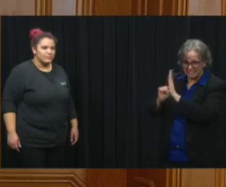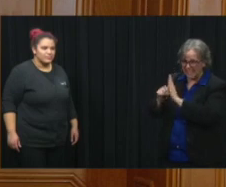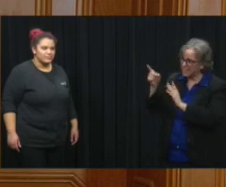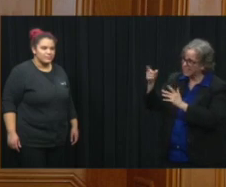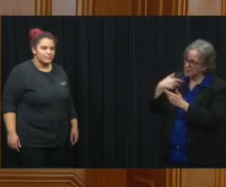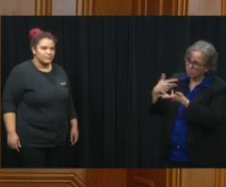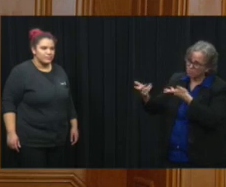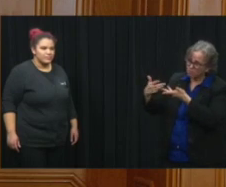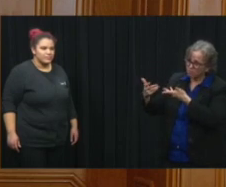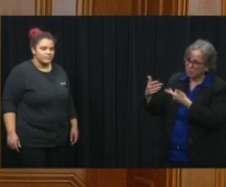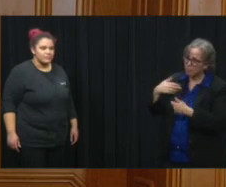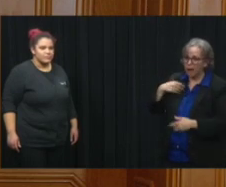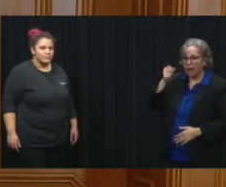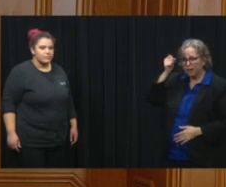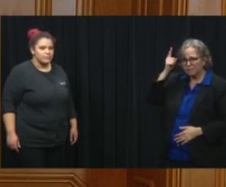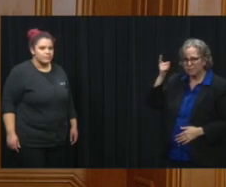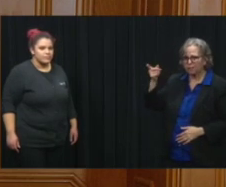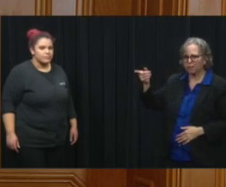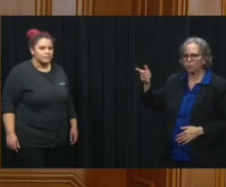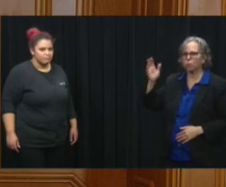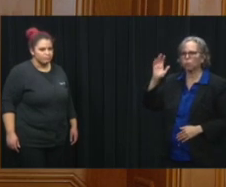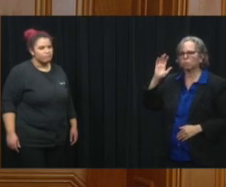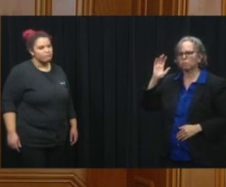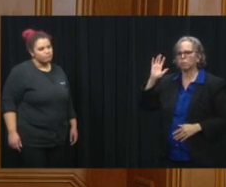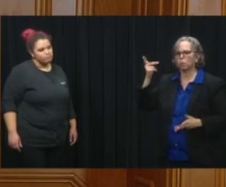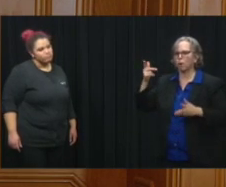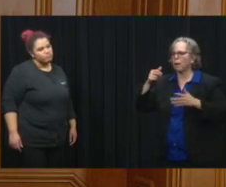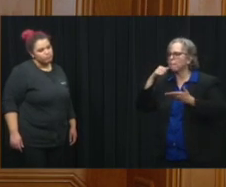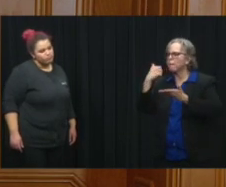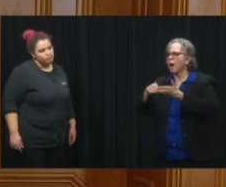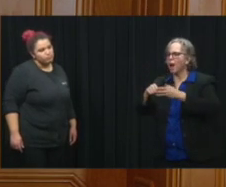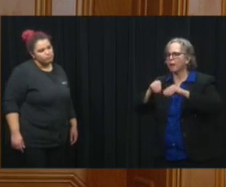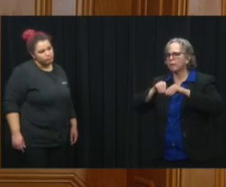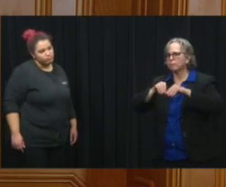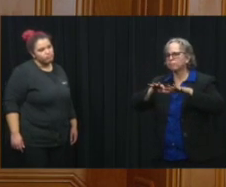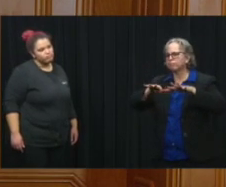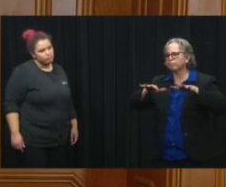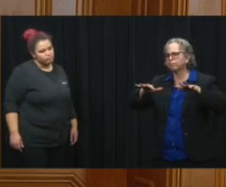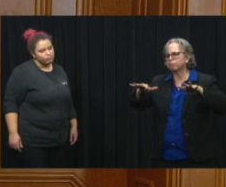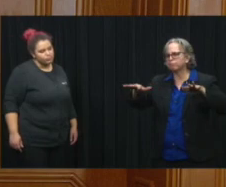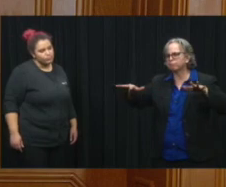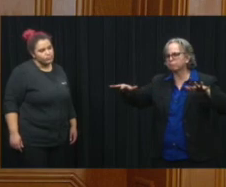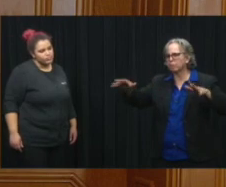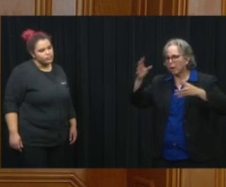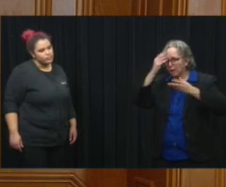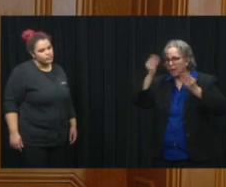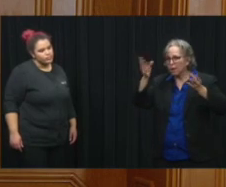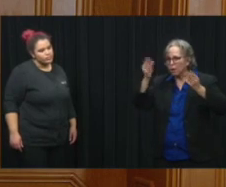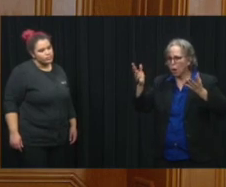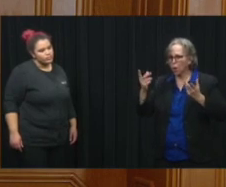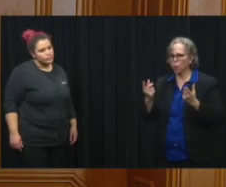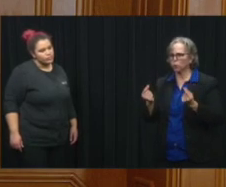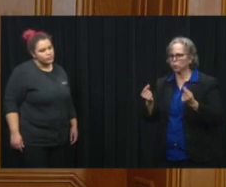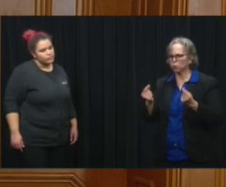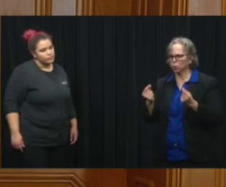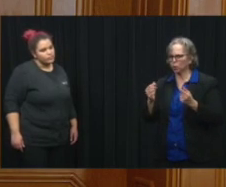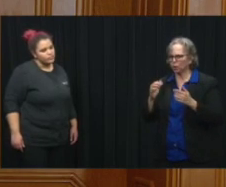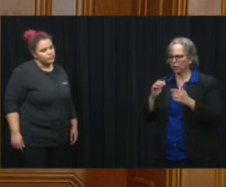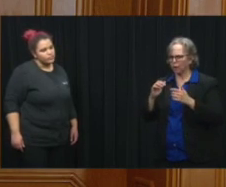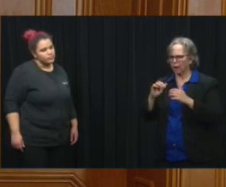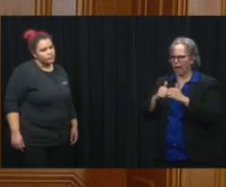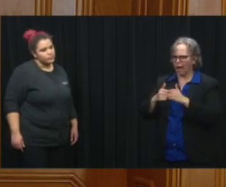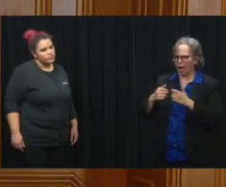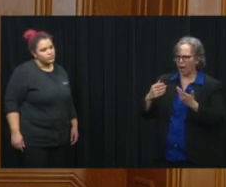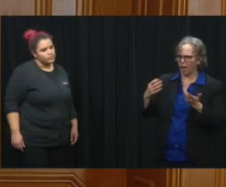send a postcard out that will notify people that what they need to do to apply for an absentee